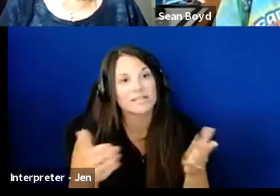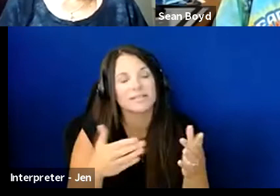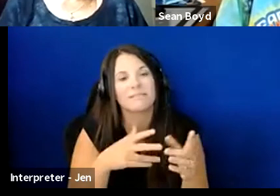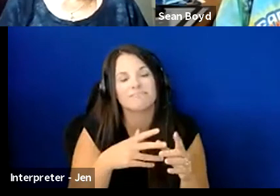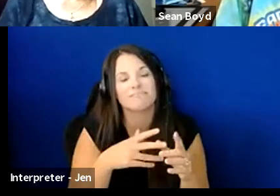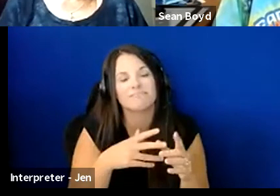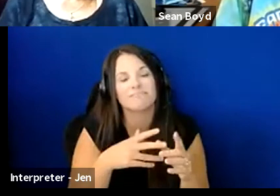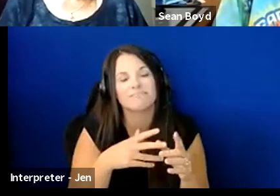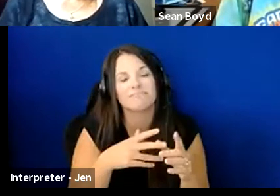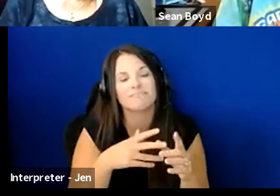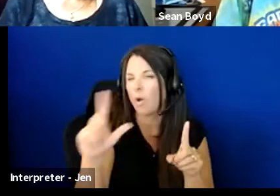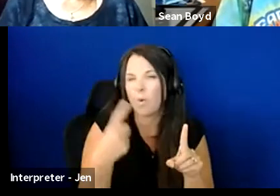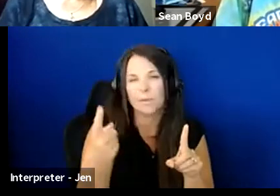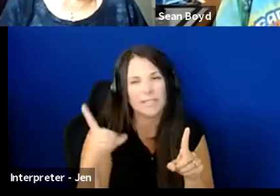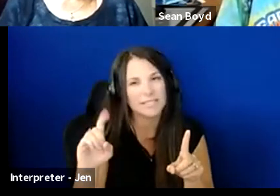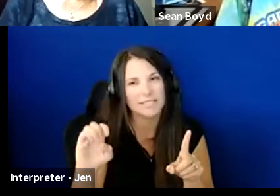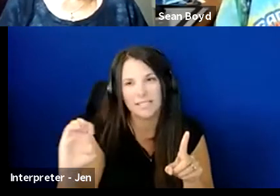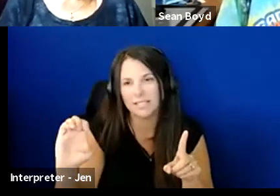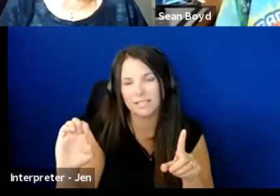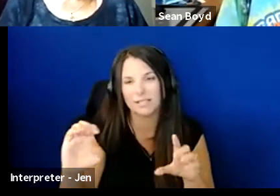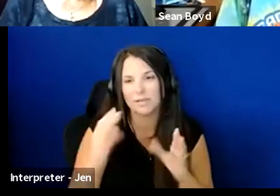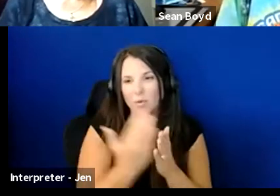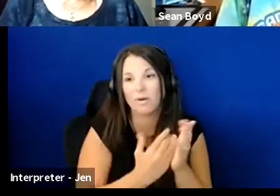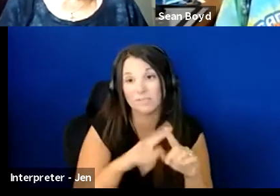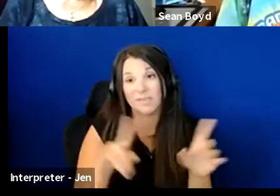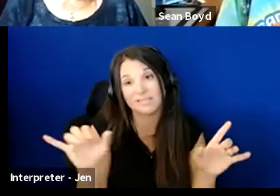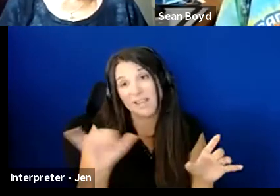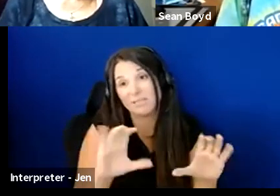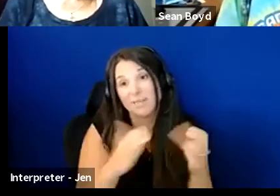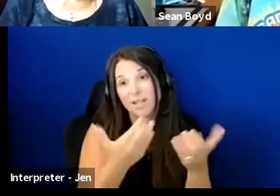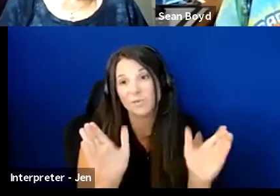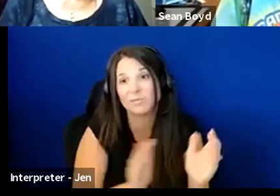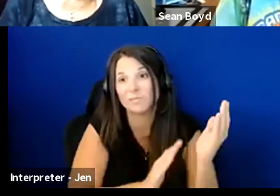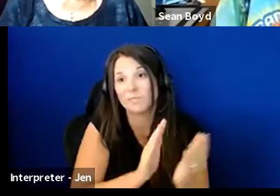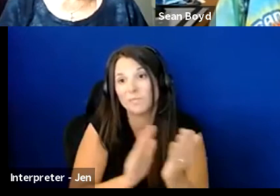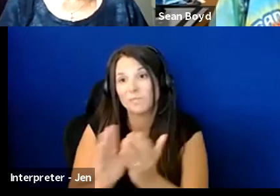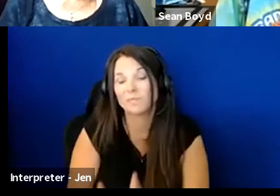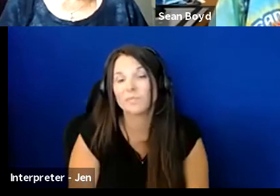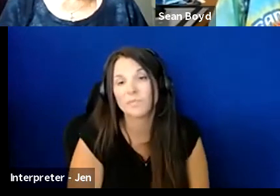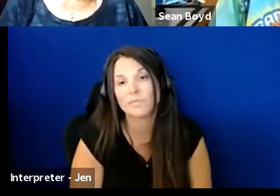DE for a DE course, but even for your face-to-face courses.